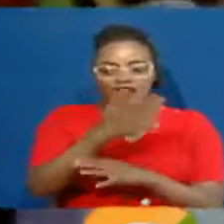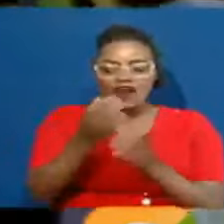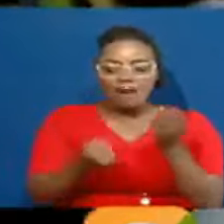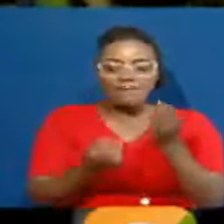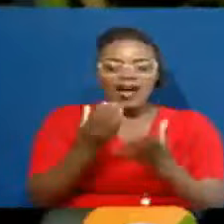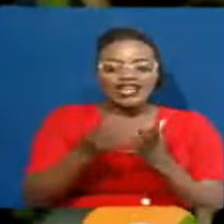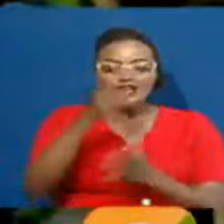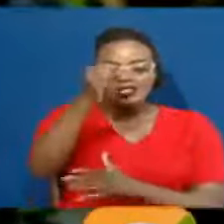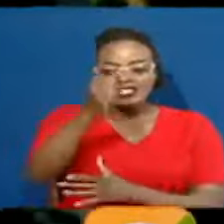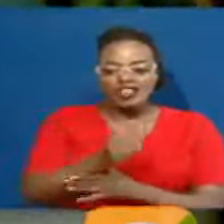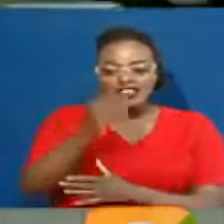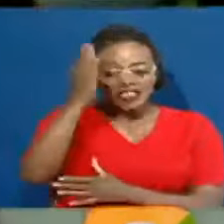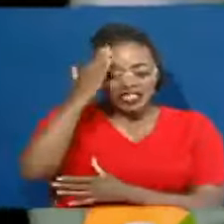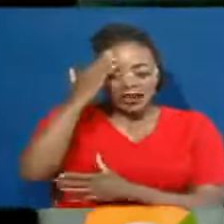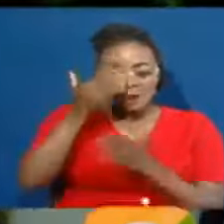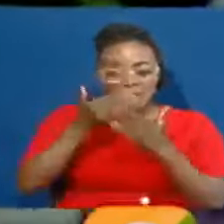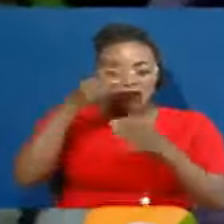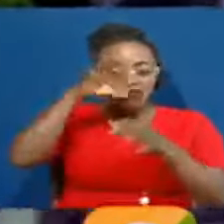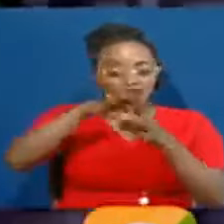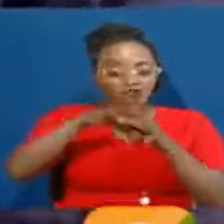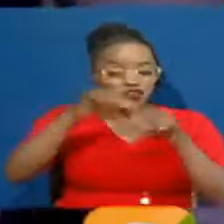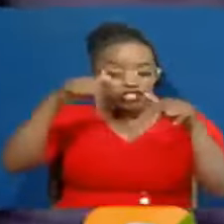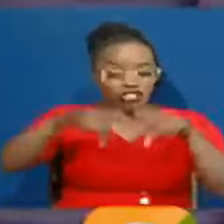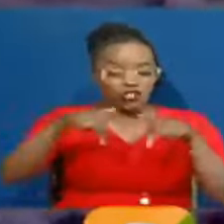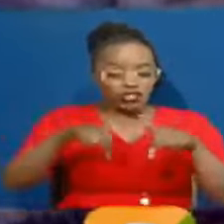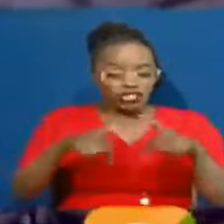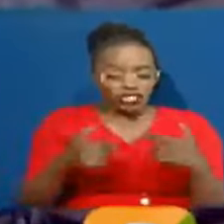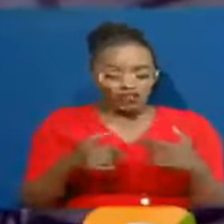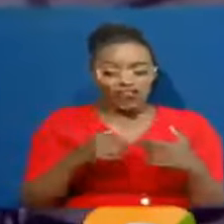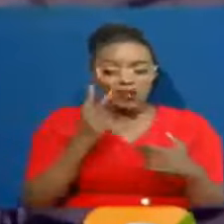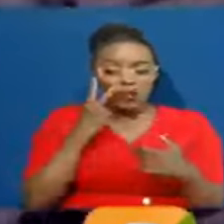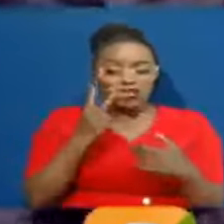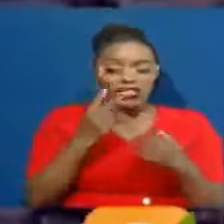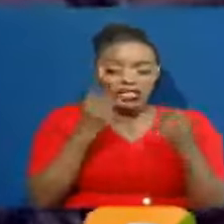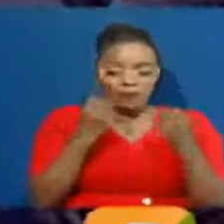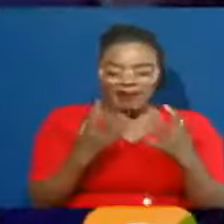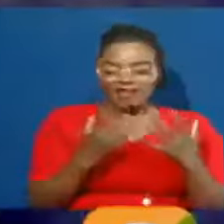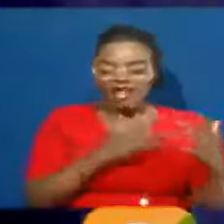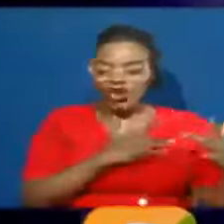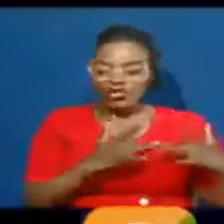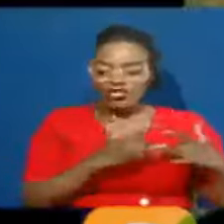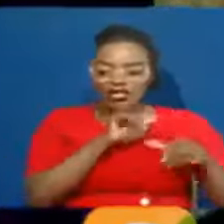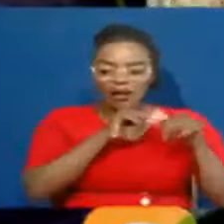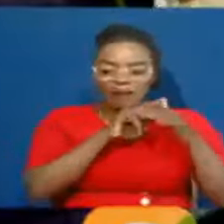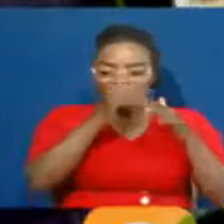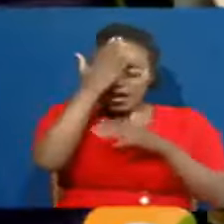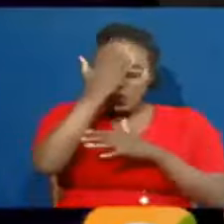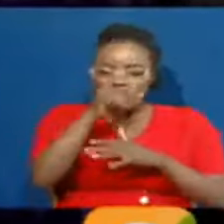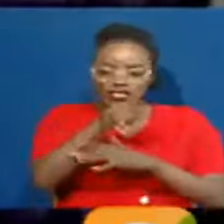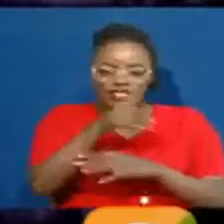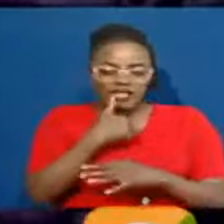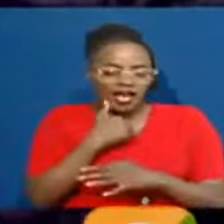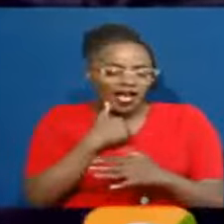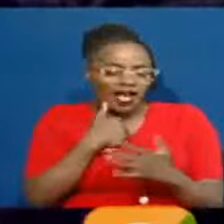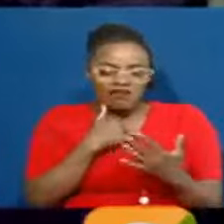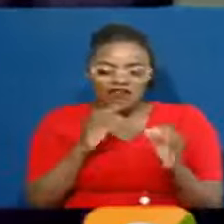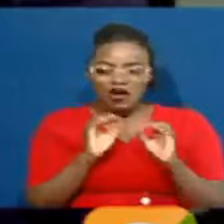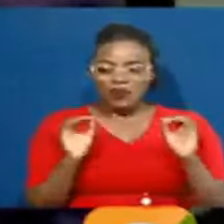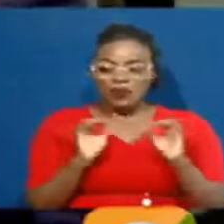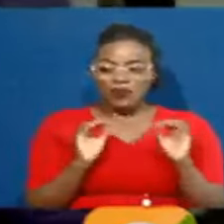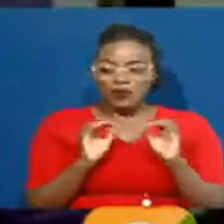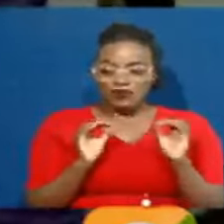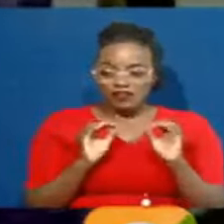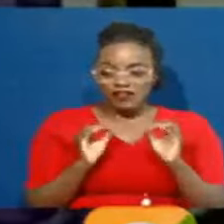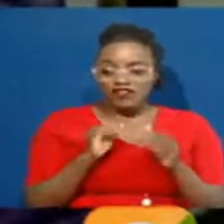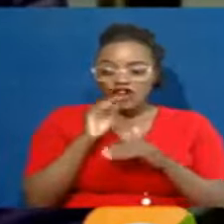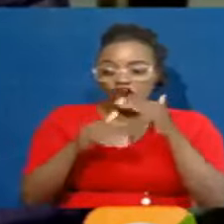South. Remember the voting today, we've seen a lot of concern about why was it not that all